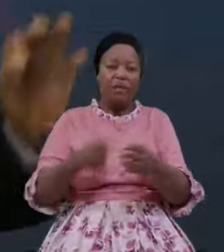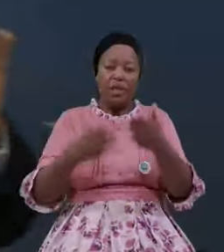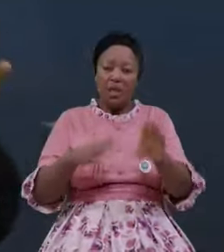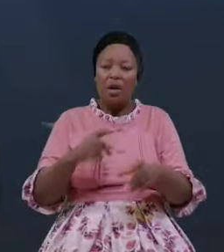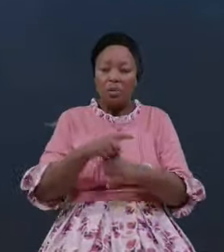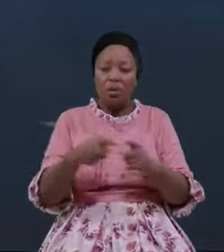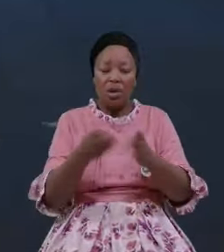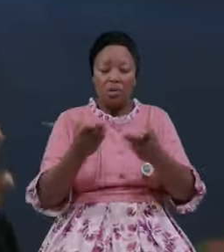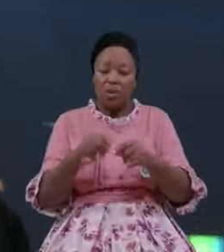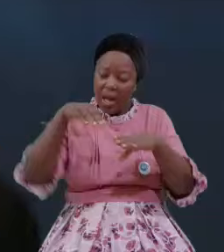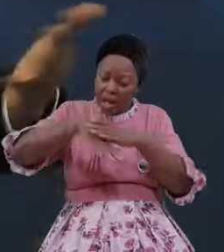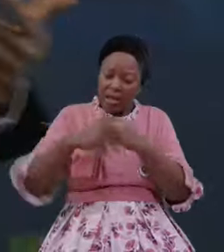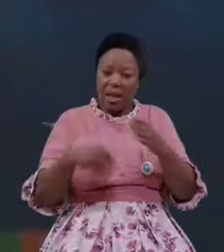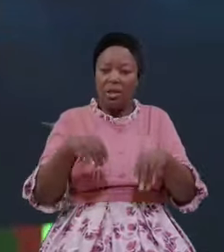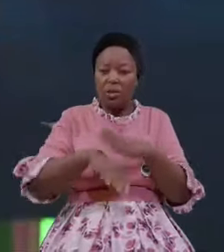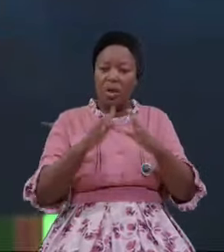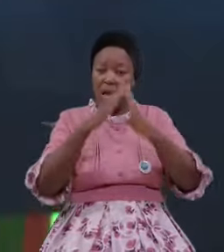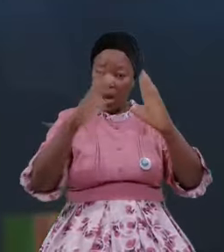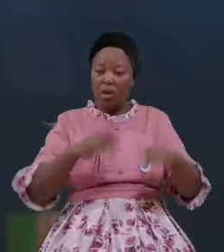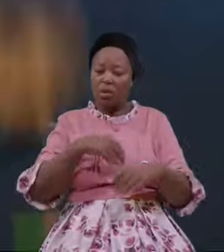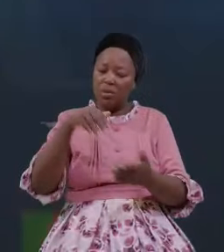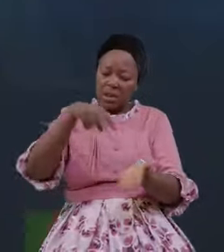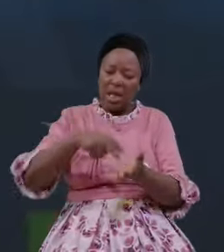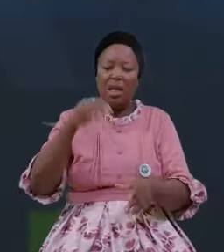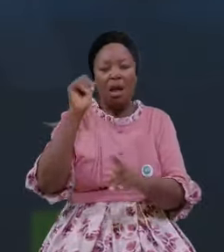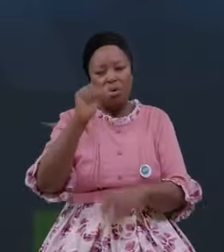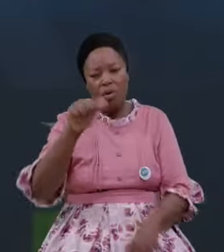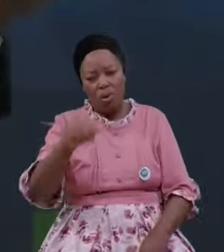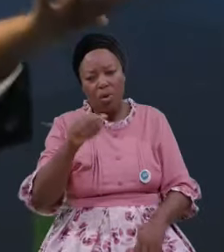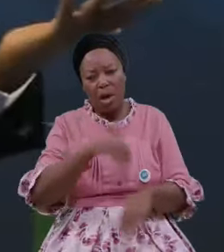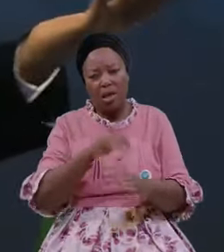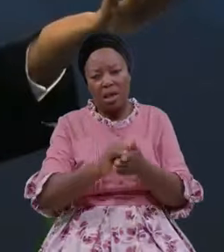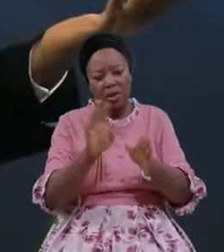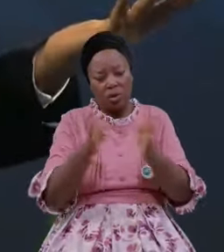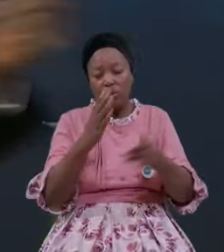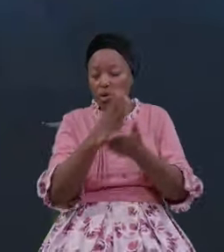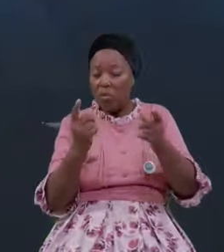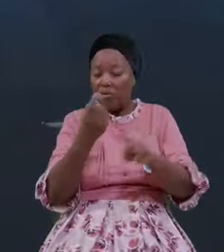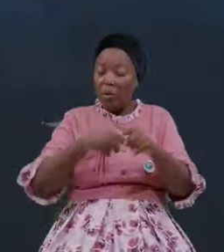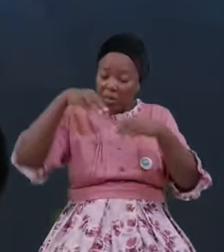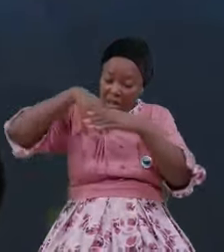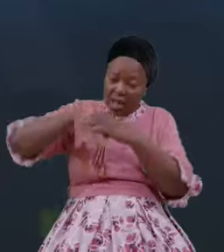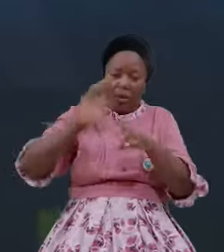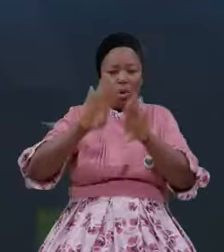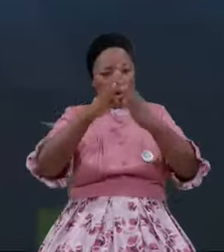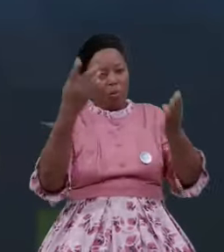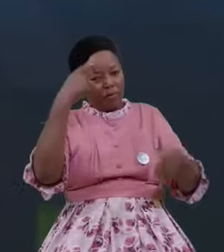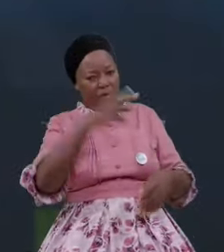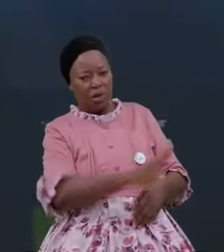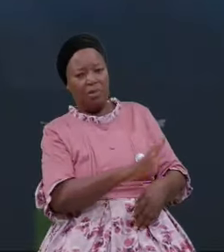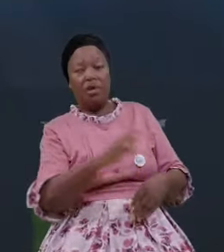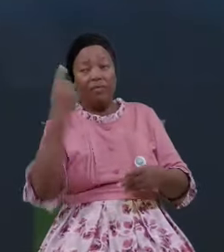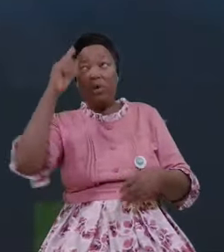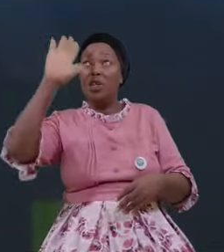knock at the door. And somebody from inside has to open the door. But now, evidence that